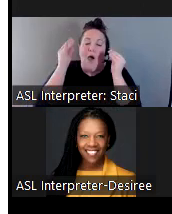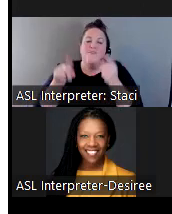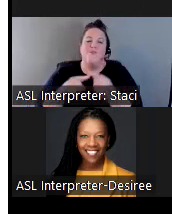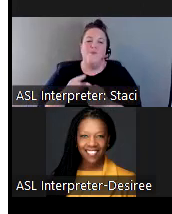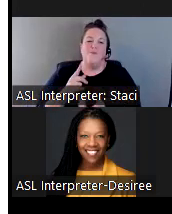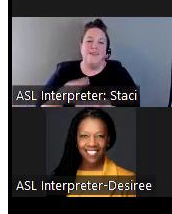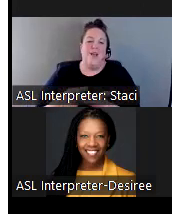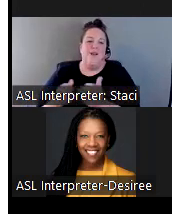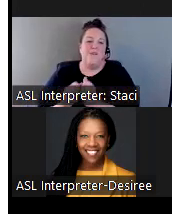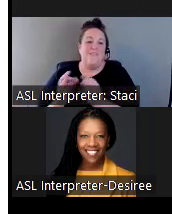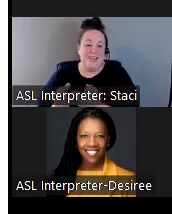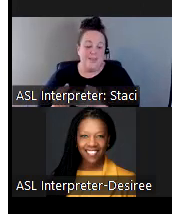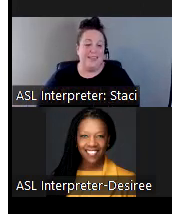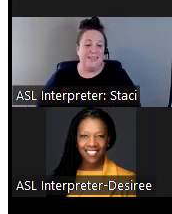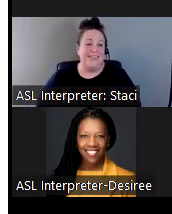these families.